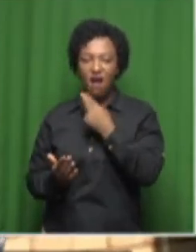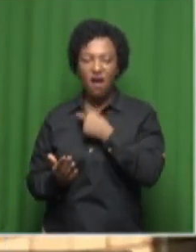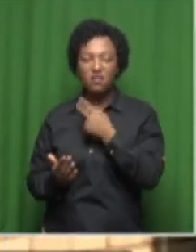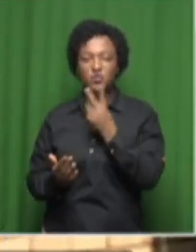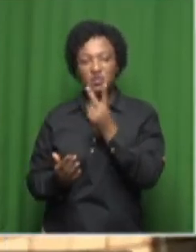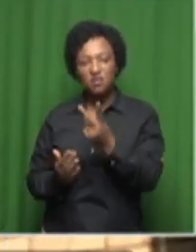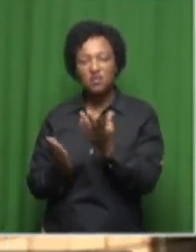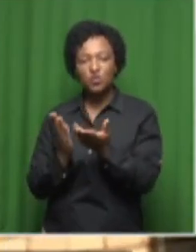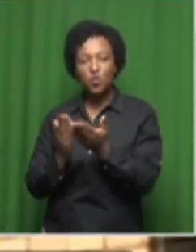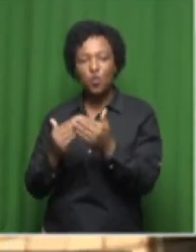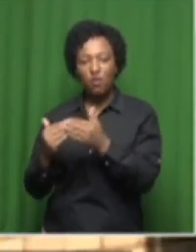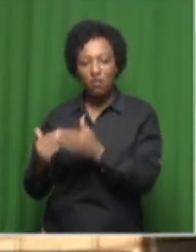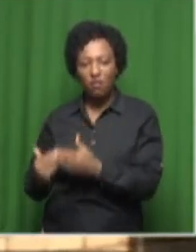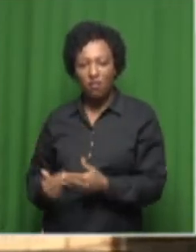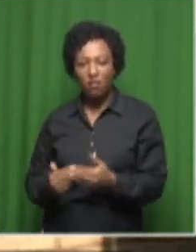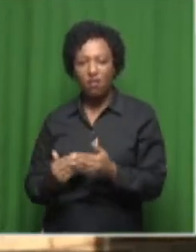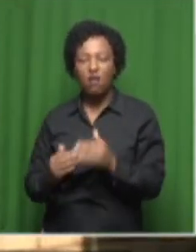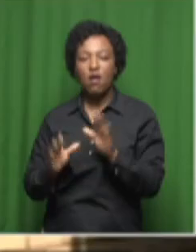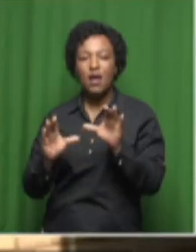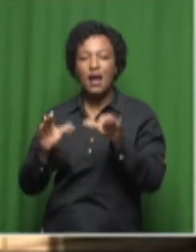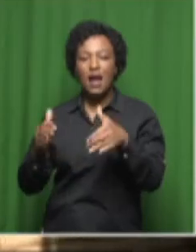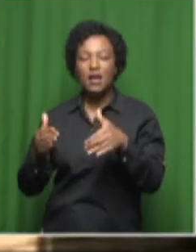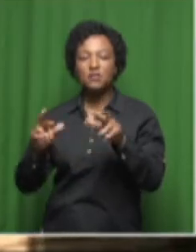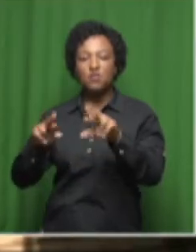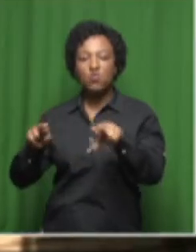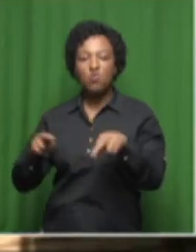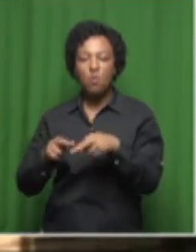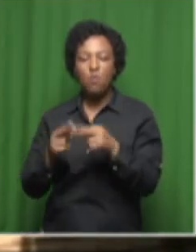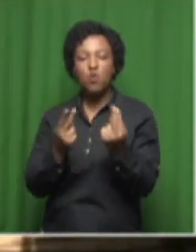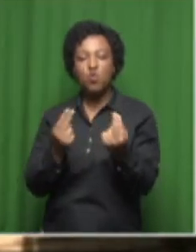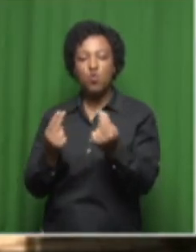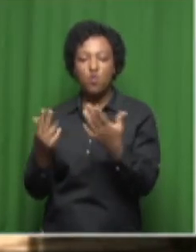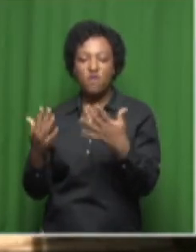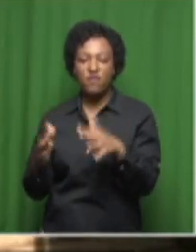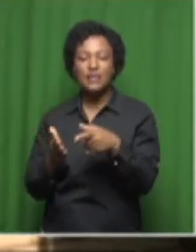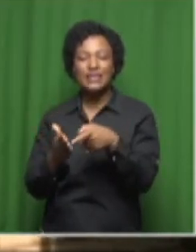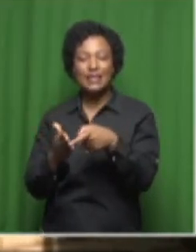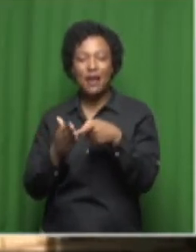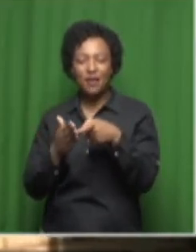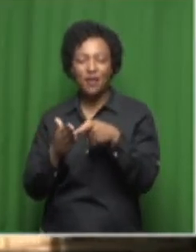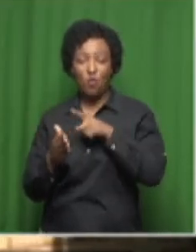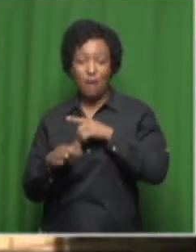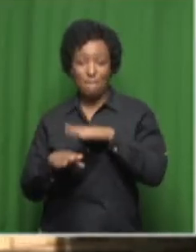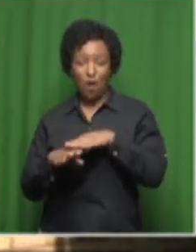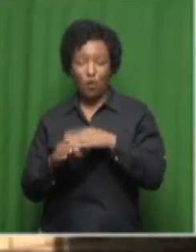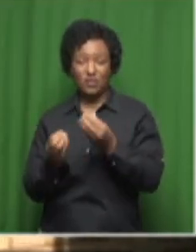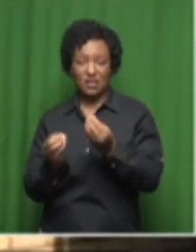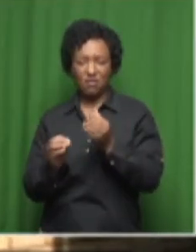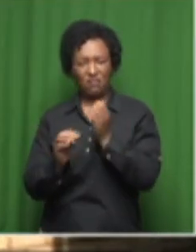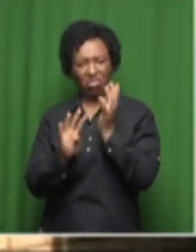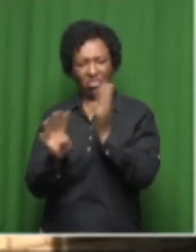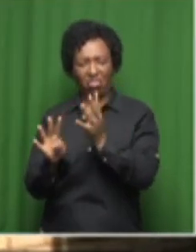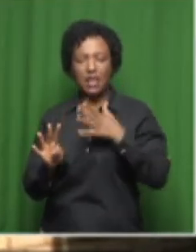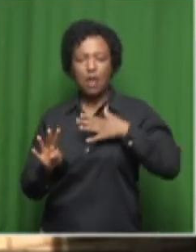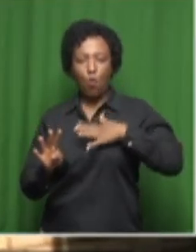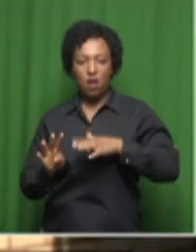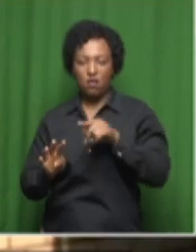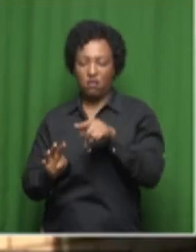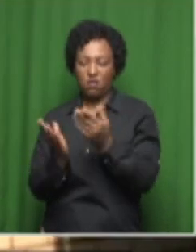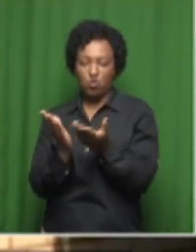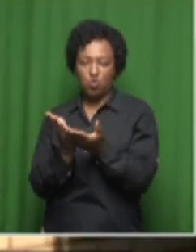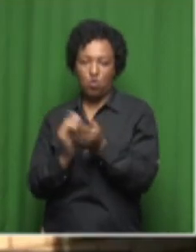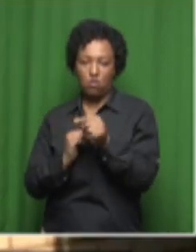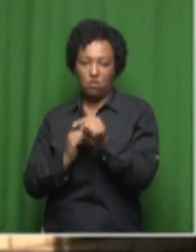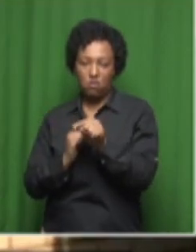after. These new classrooms that have been built here for the demand in this area. Of course, there will be many temporary classrooms put up at several